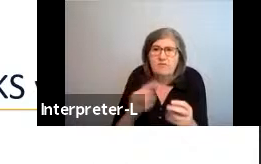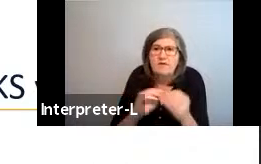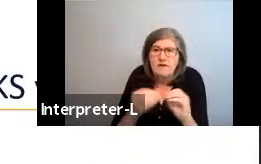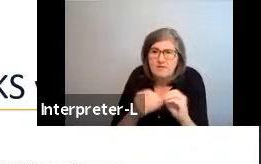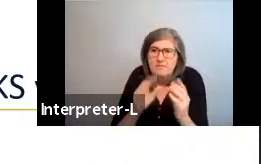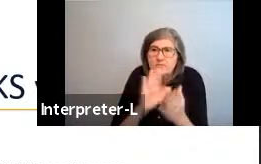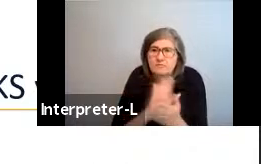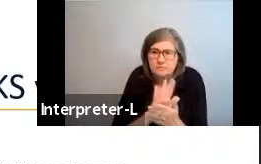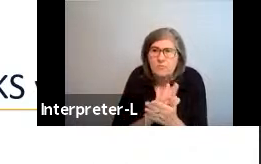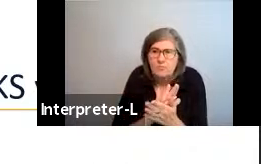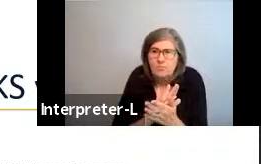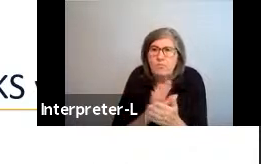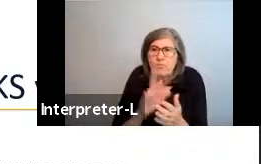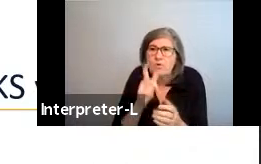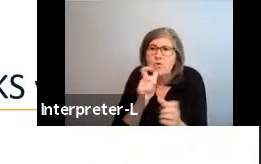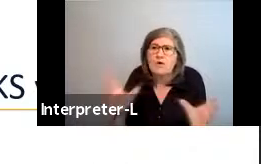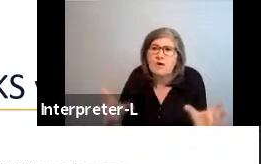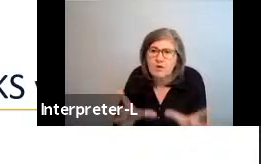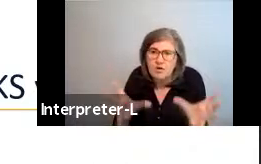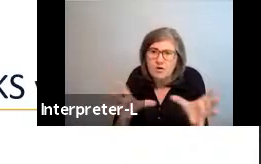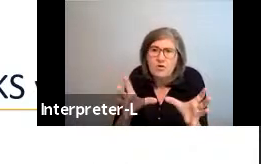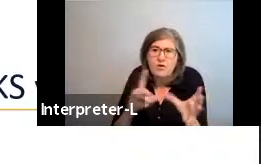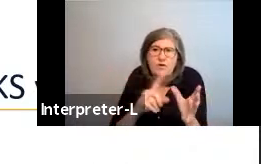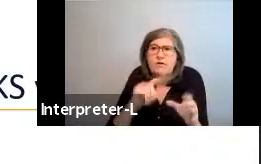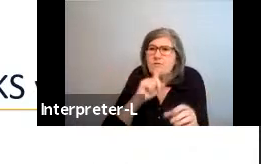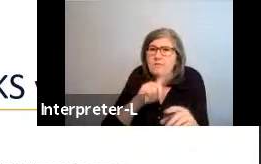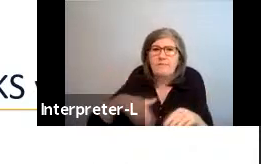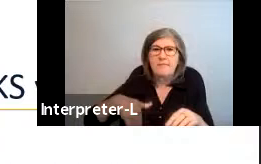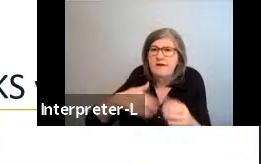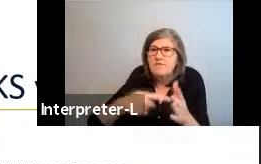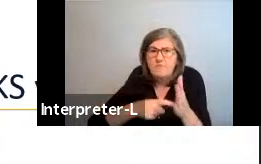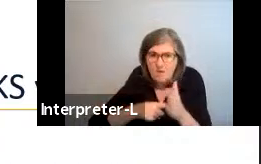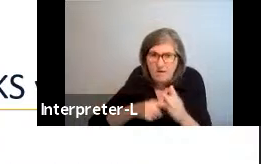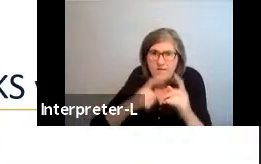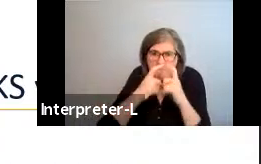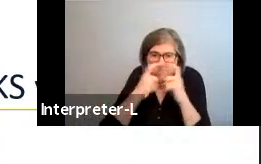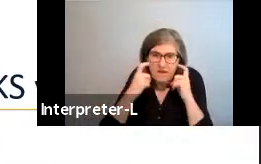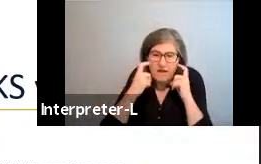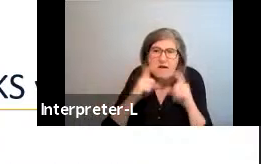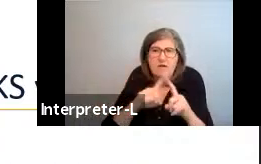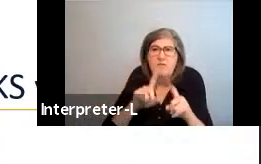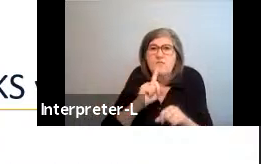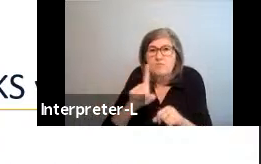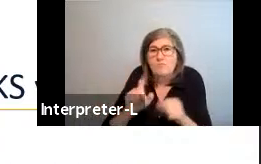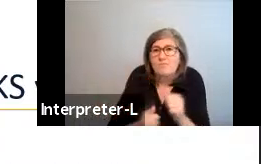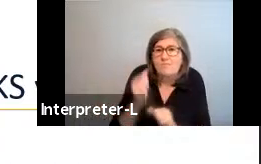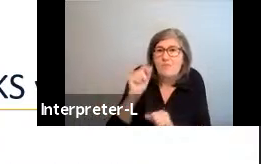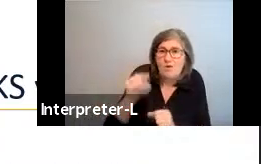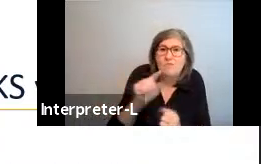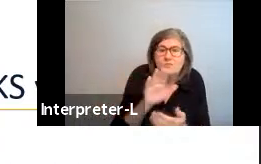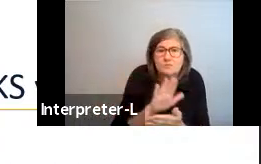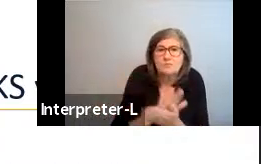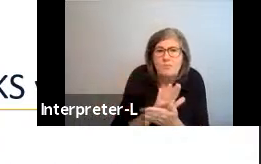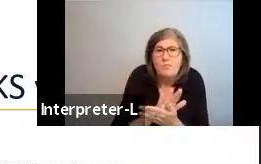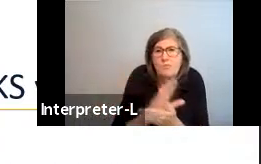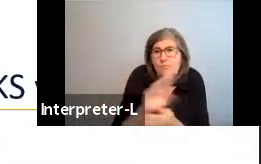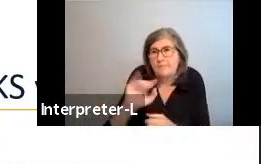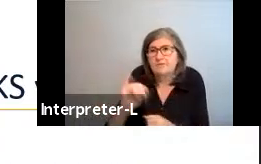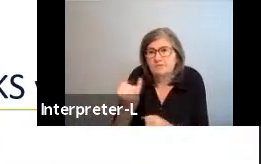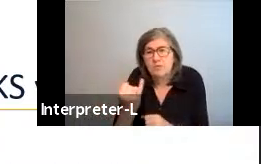that encourage but don't require masks, but really the majority of schools, we're